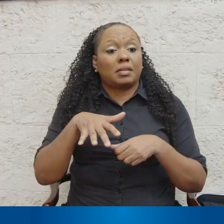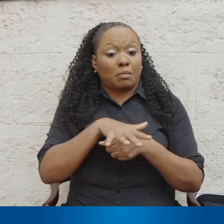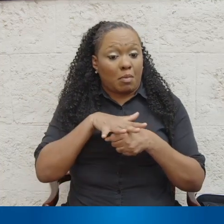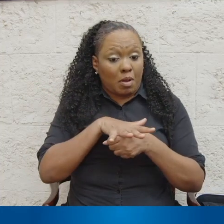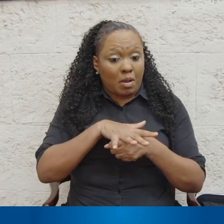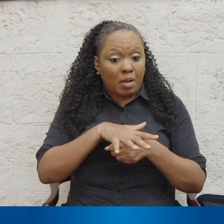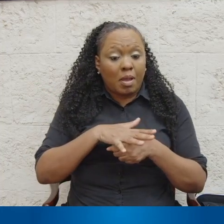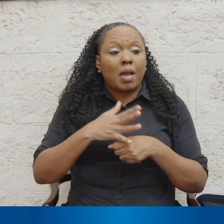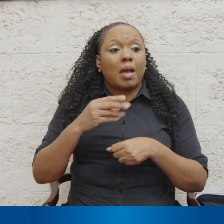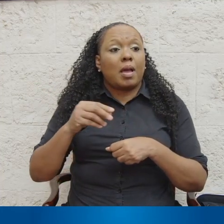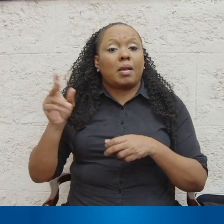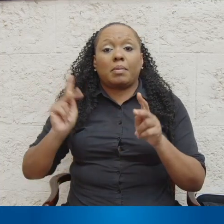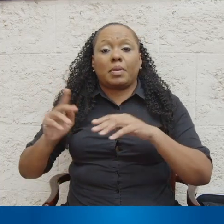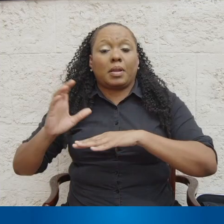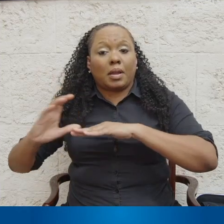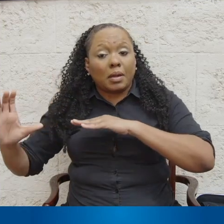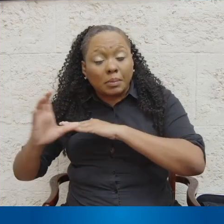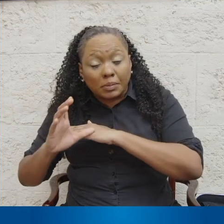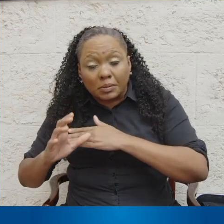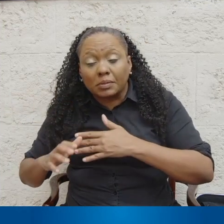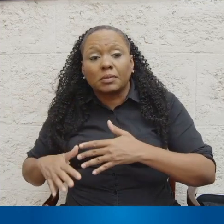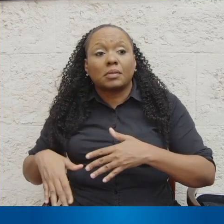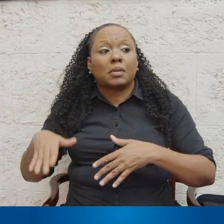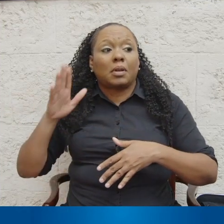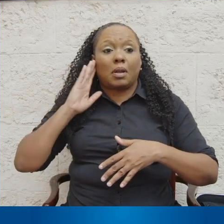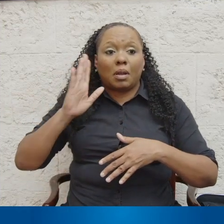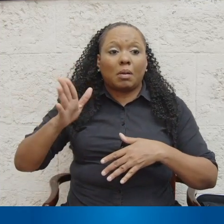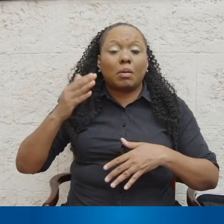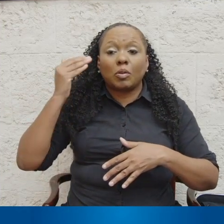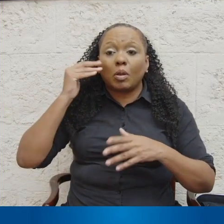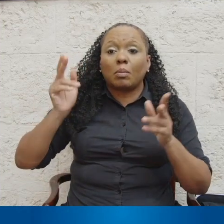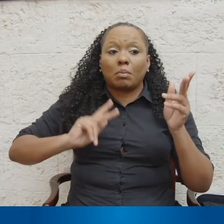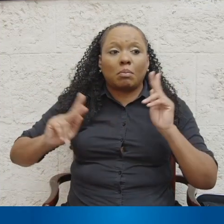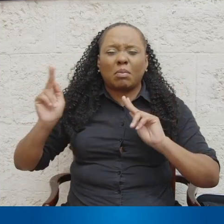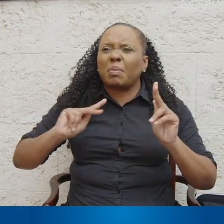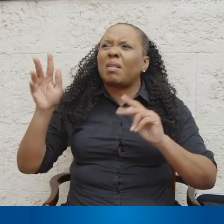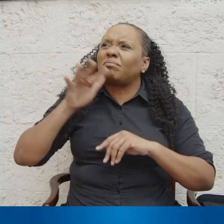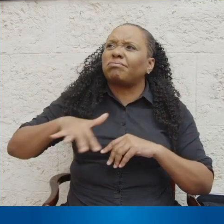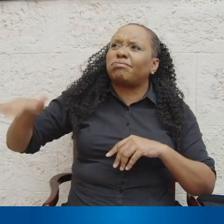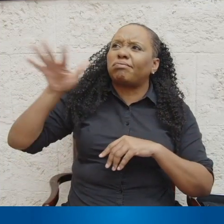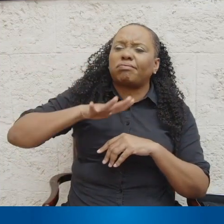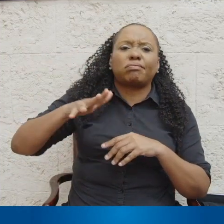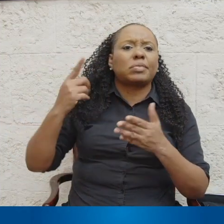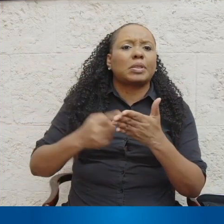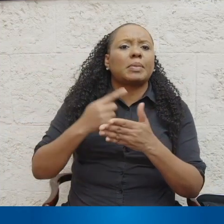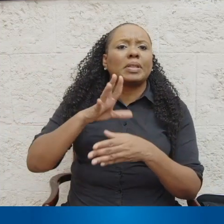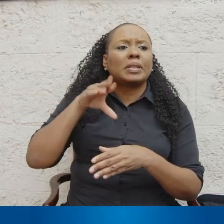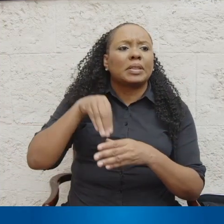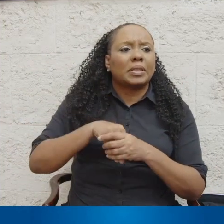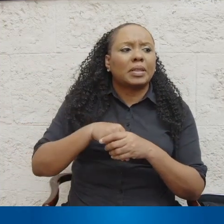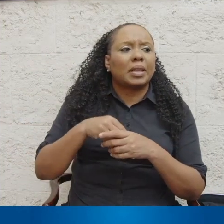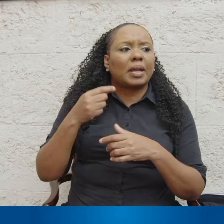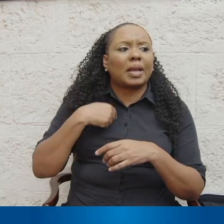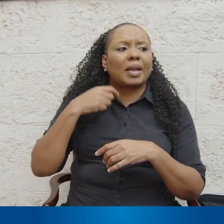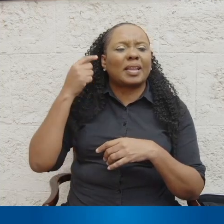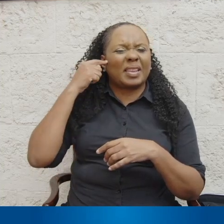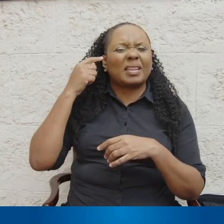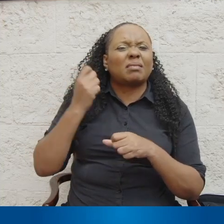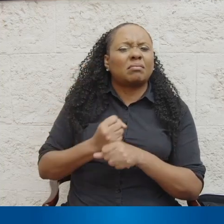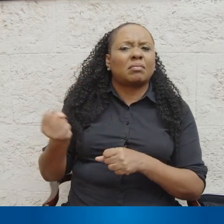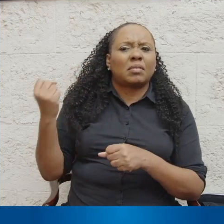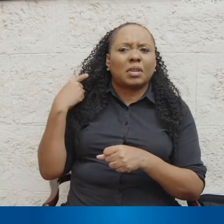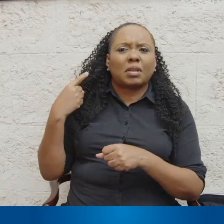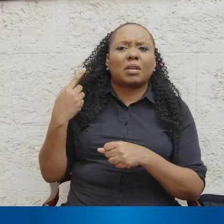that people here also as well participate, because we realized that last year, again, like I said, people were COVID, people were not sure they